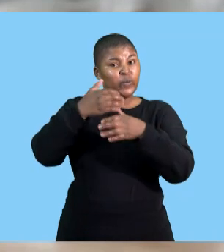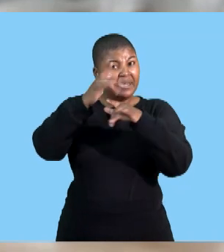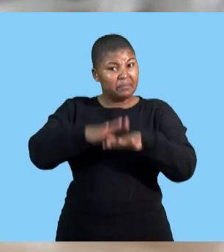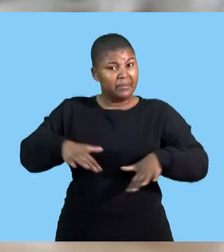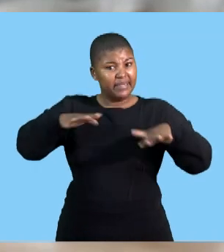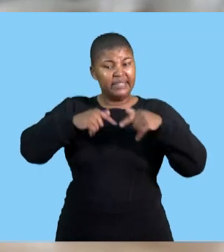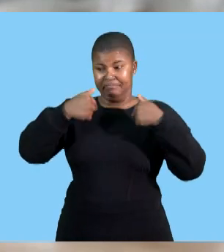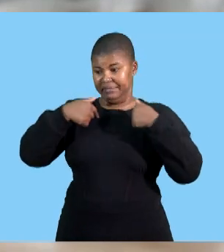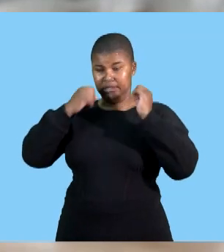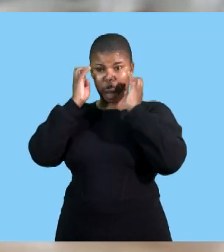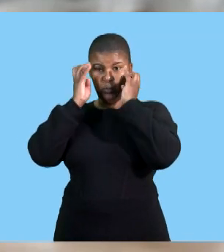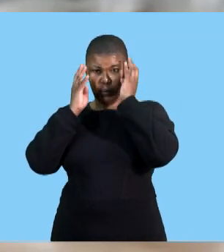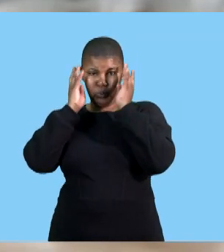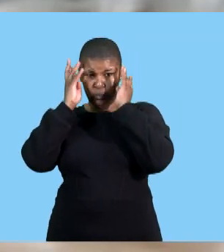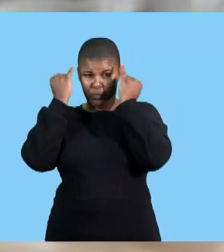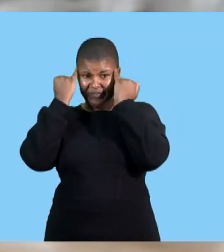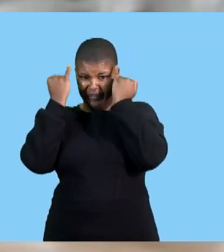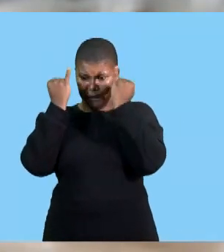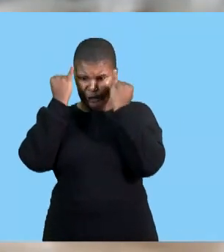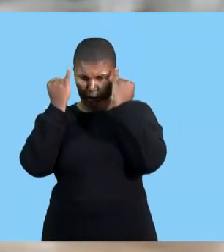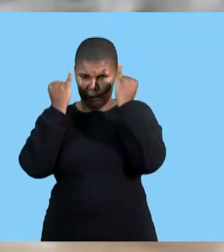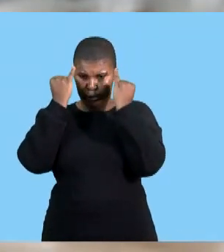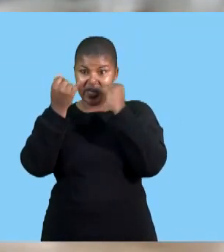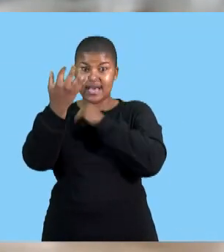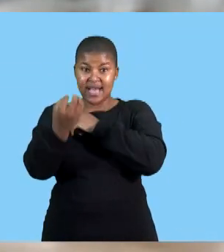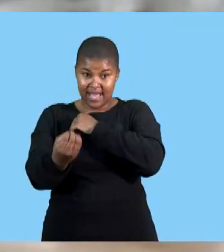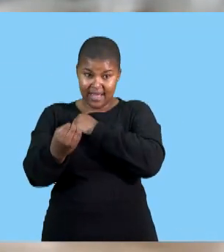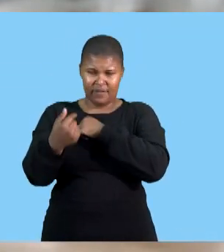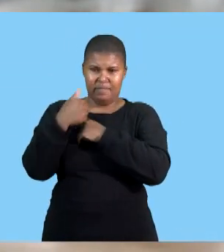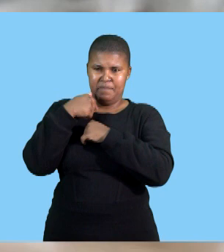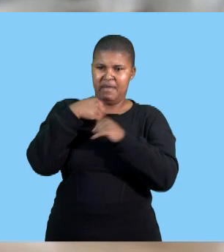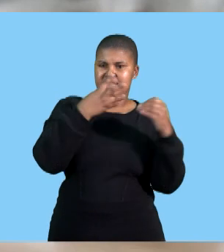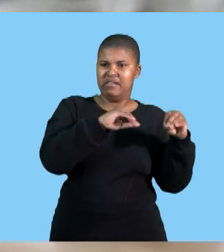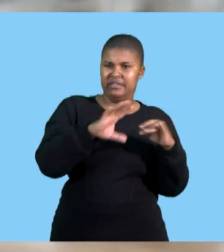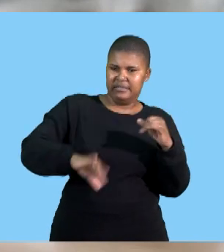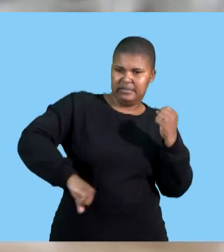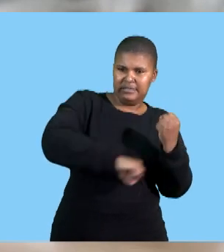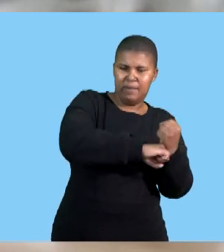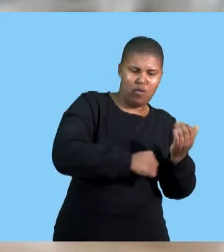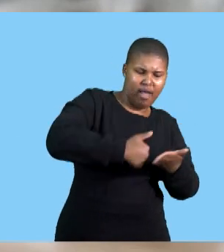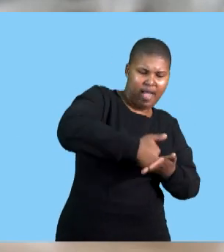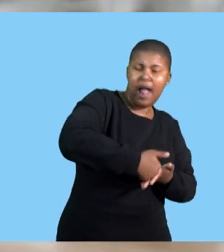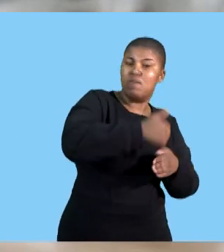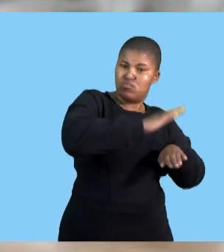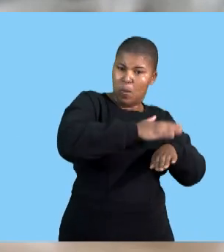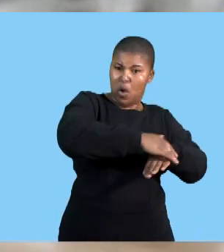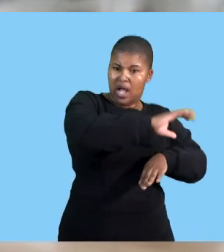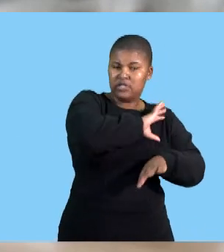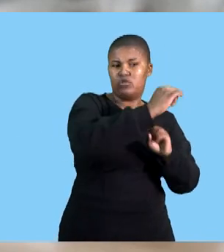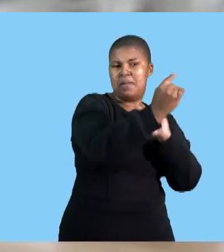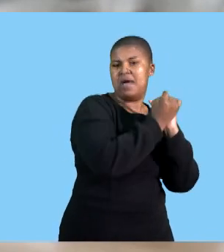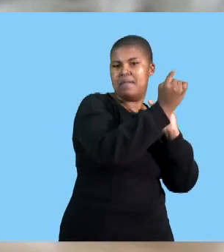good ideas that my competitors will not have. And as a result, more and more customers are going to buy my